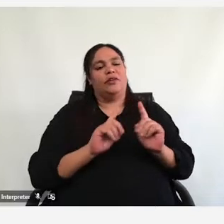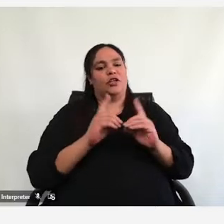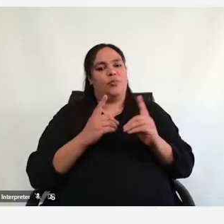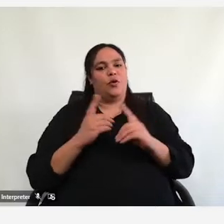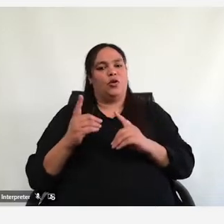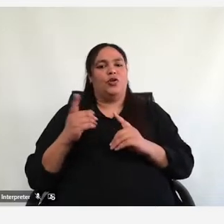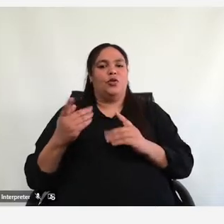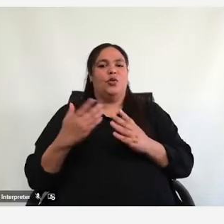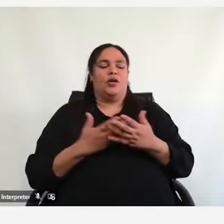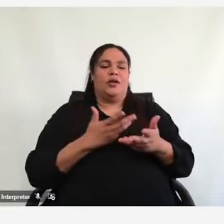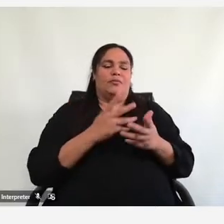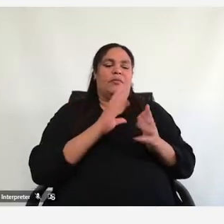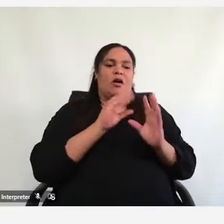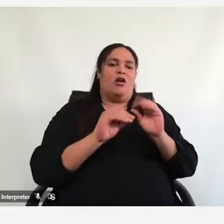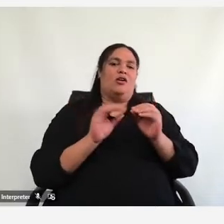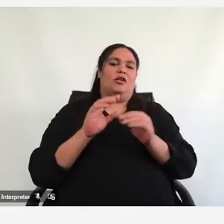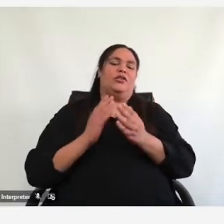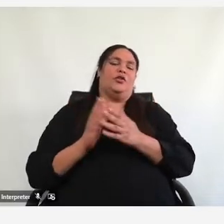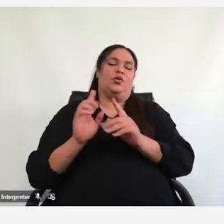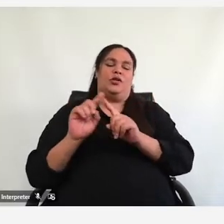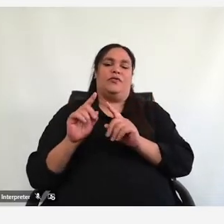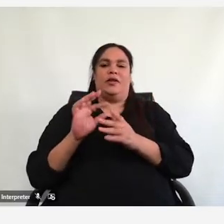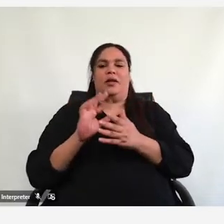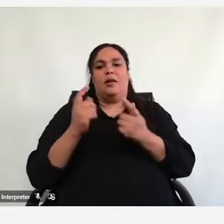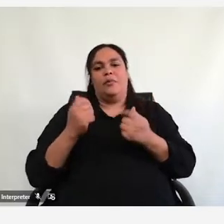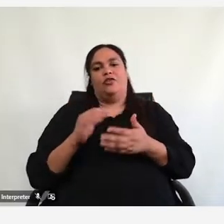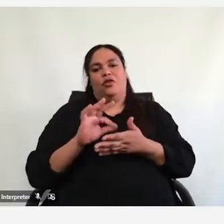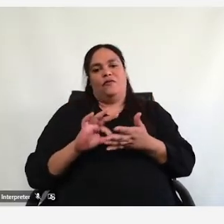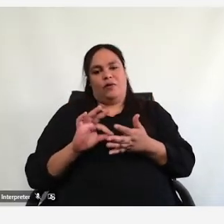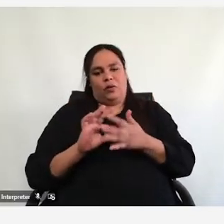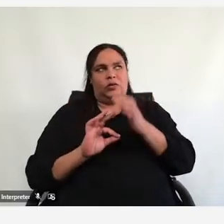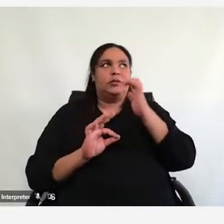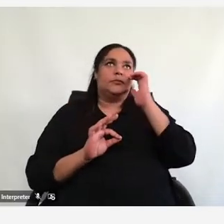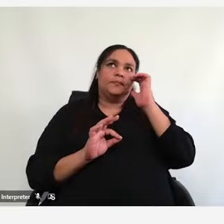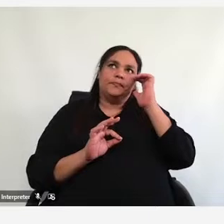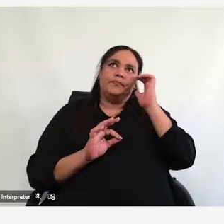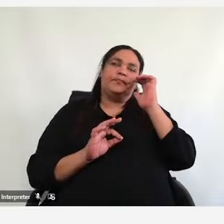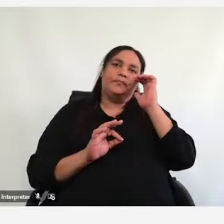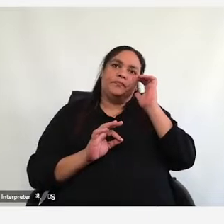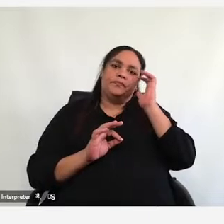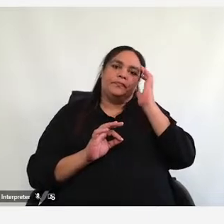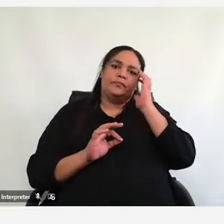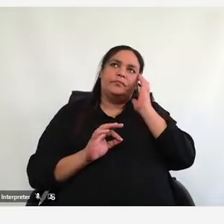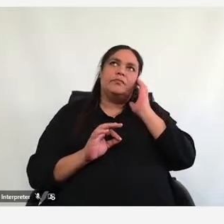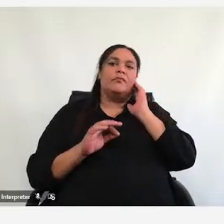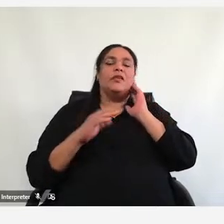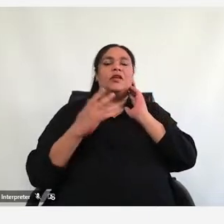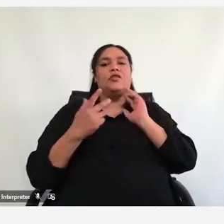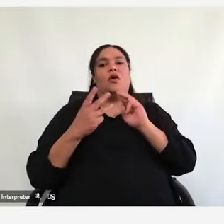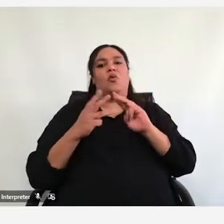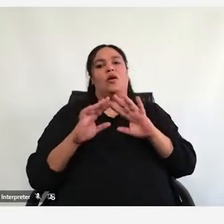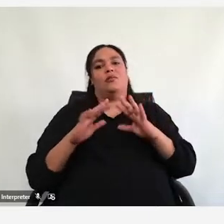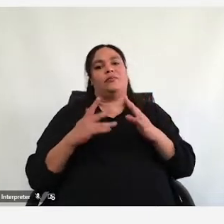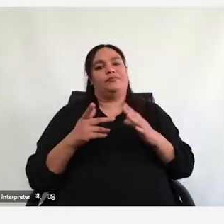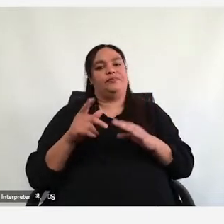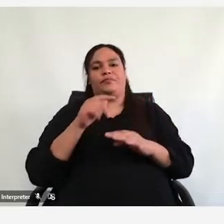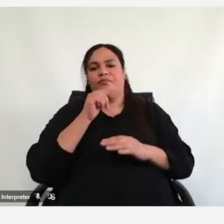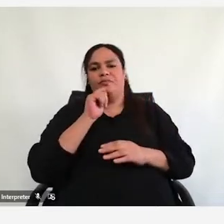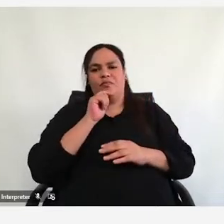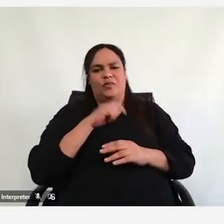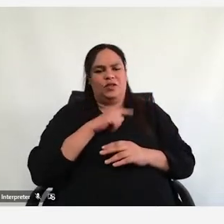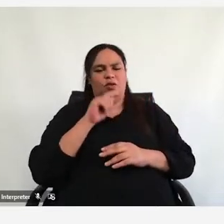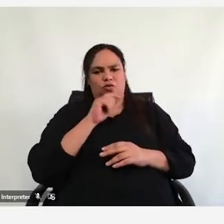raise them through the respective budget votes. In terms of the unemployment not being true, it is